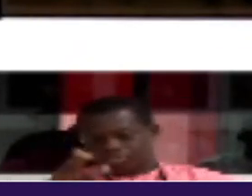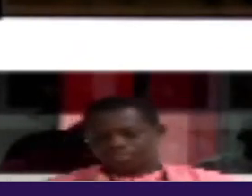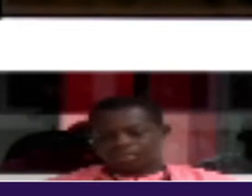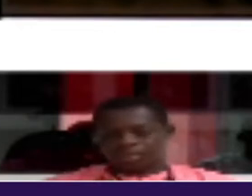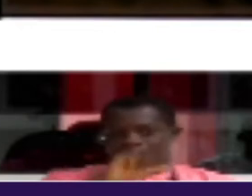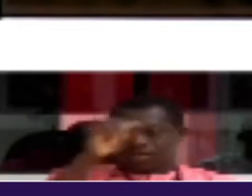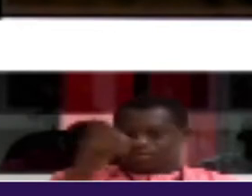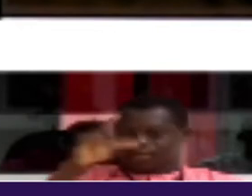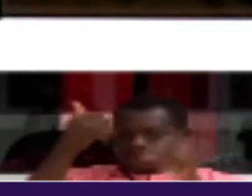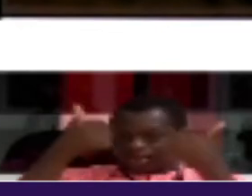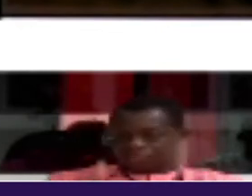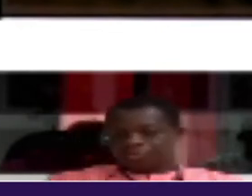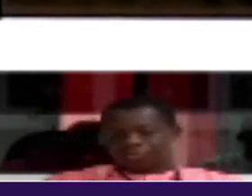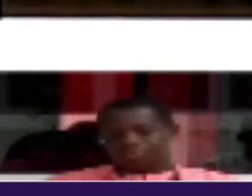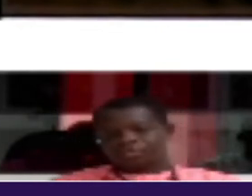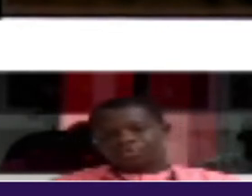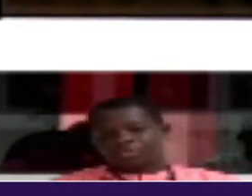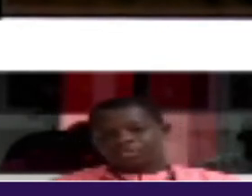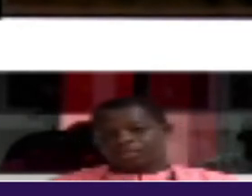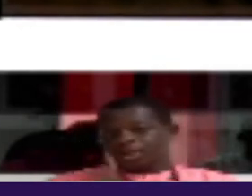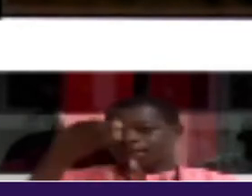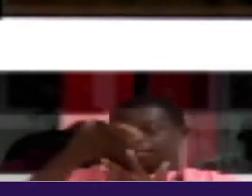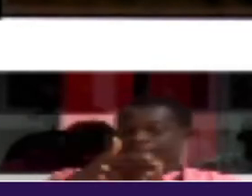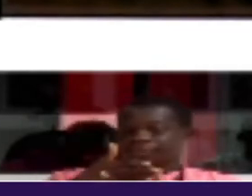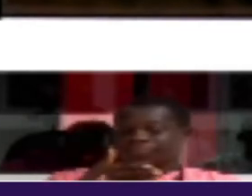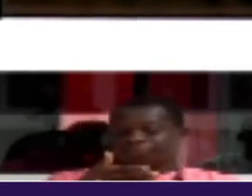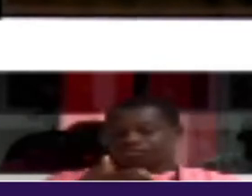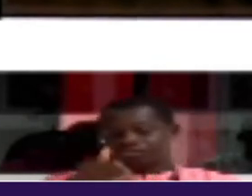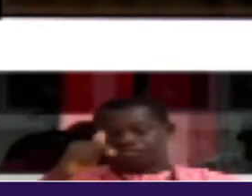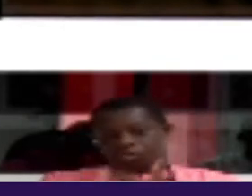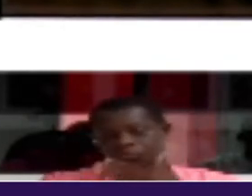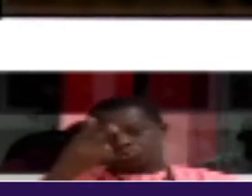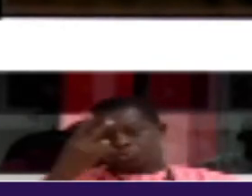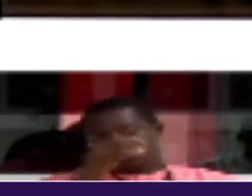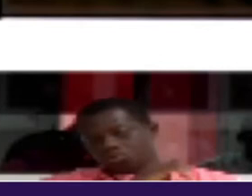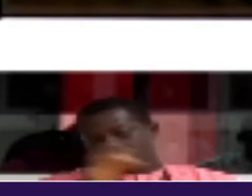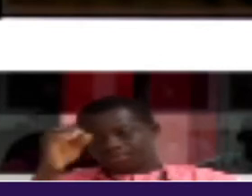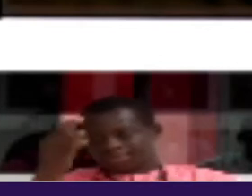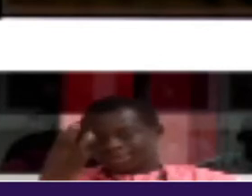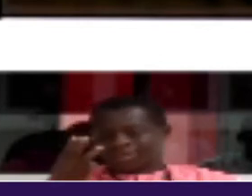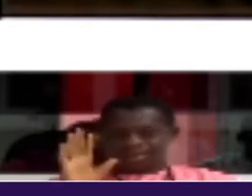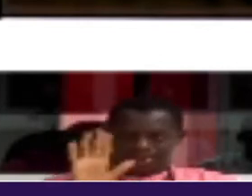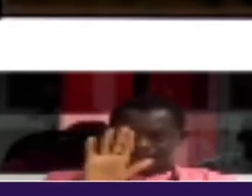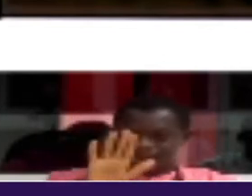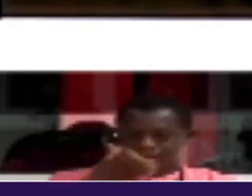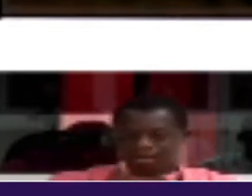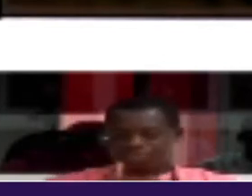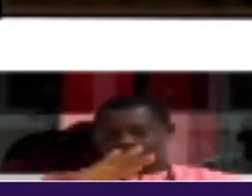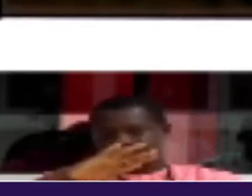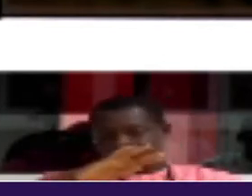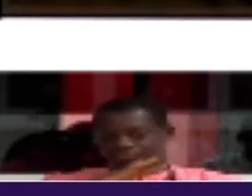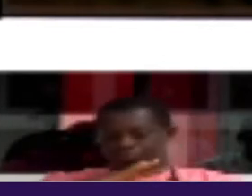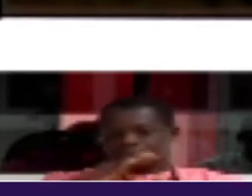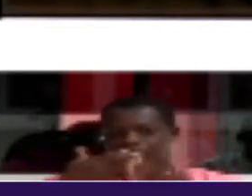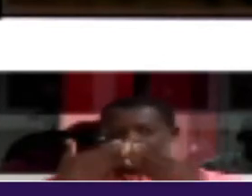2003. And then what happened? I believe in 2003, later we get the information that all of the